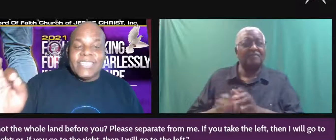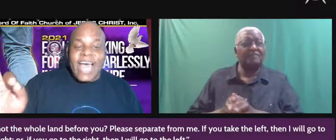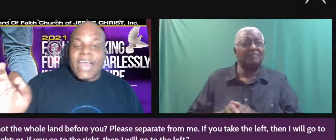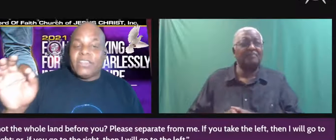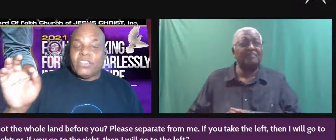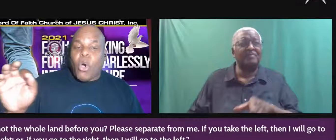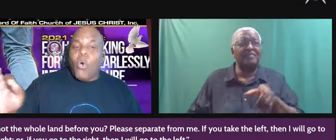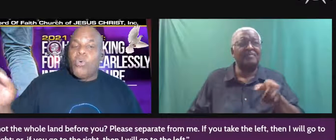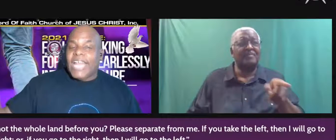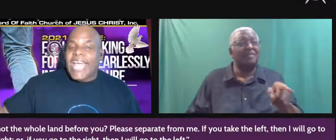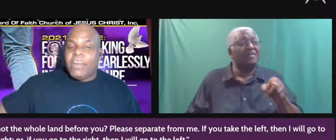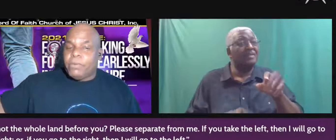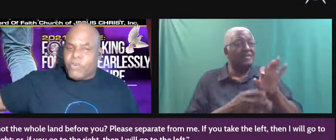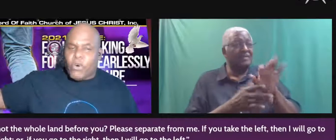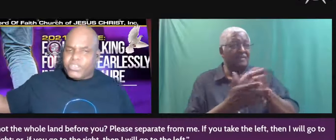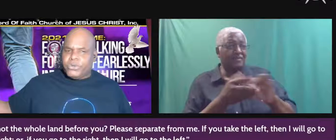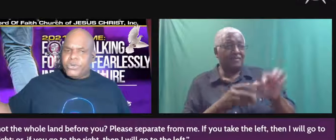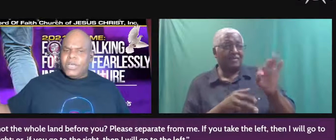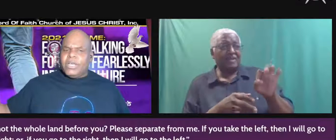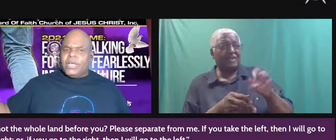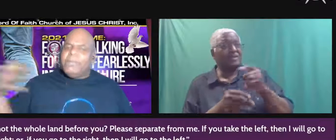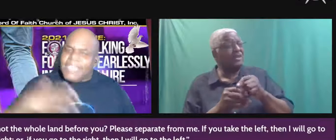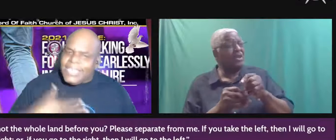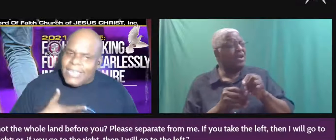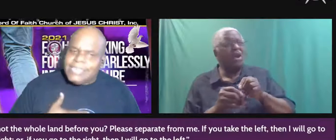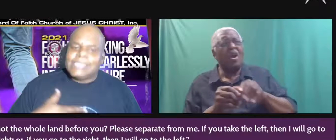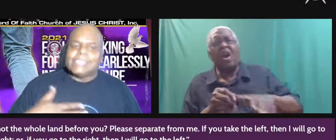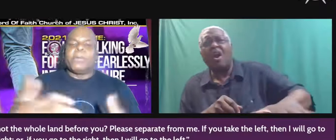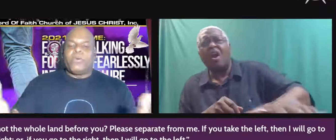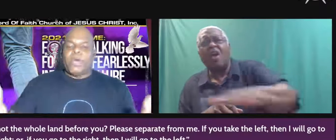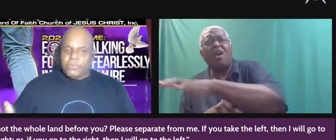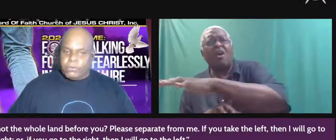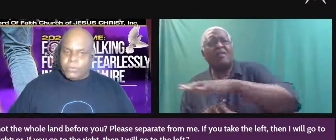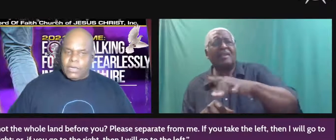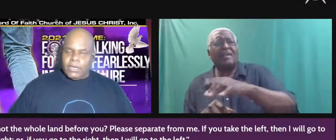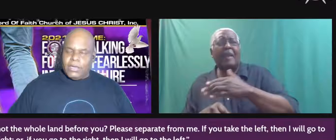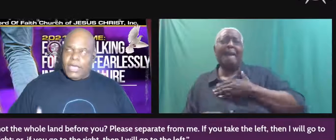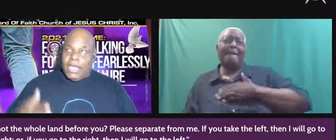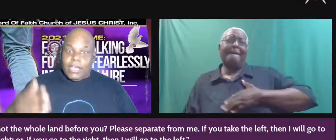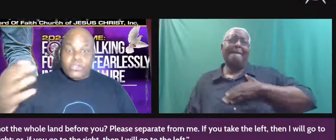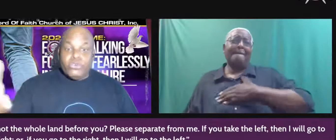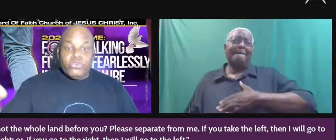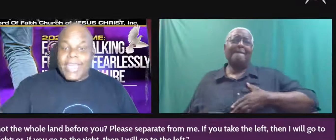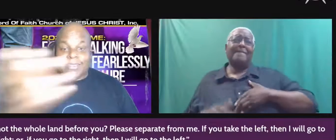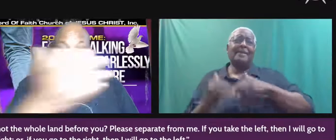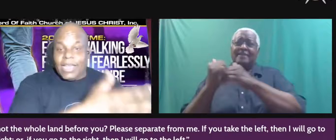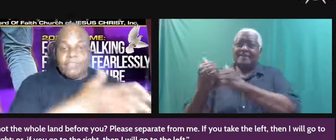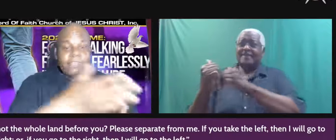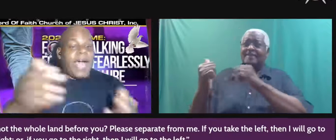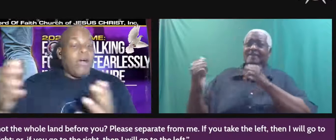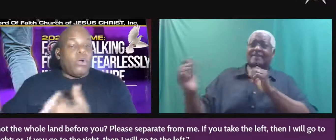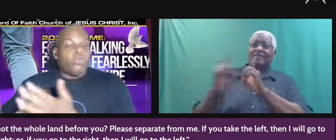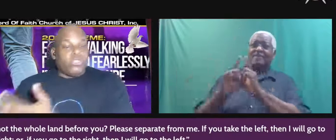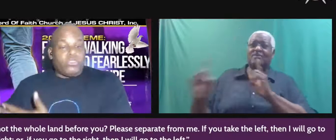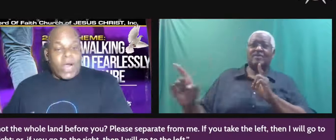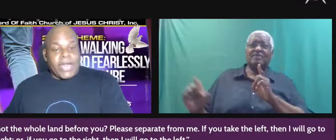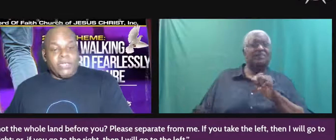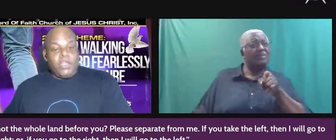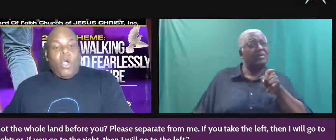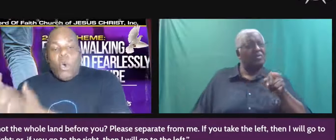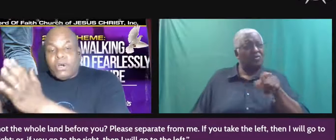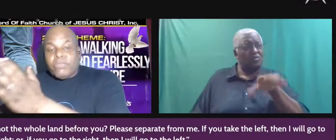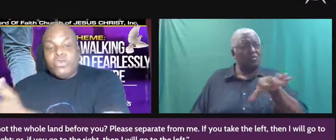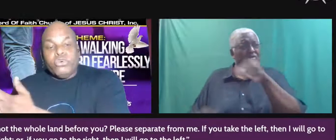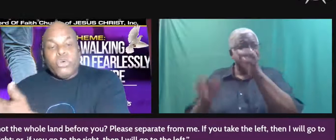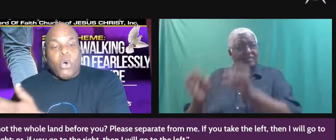"Is this not the whole land before you? Please separate from me. If you take the left, then I'll go to the